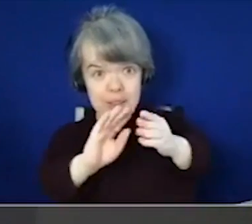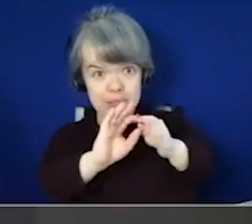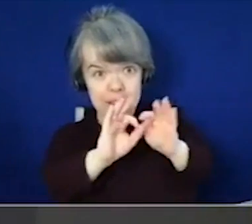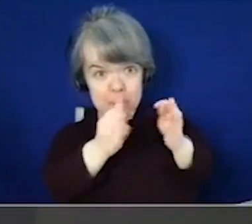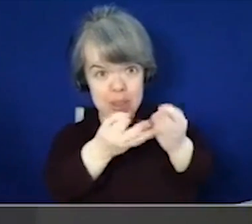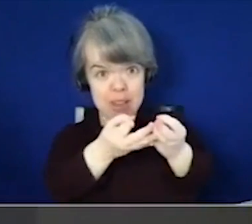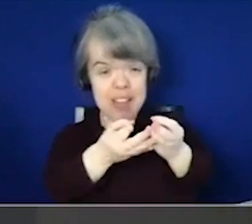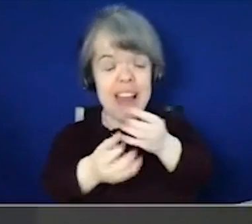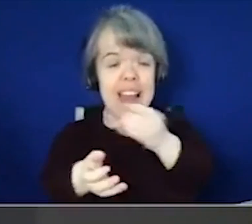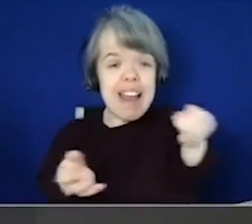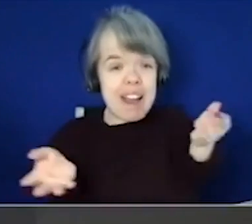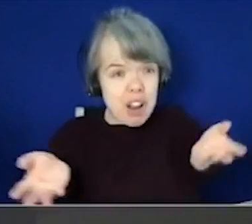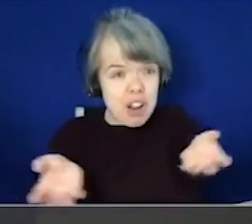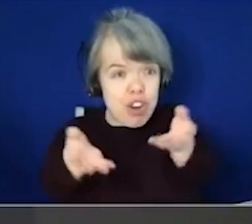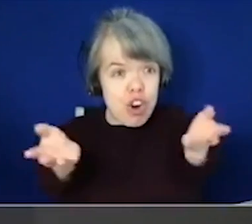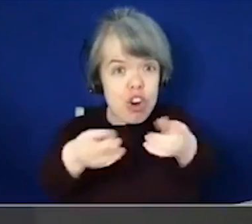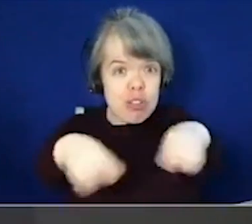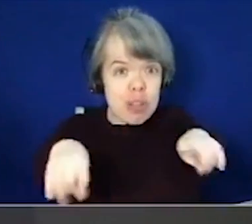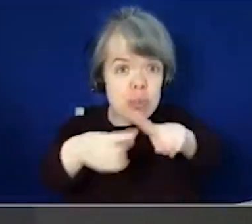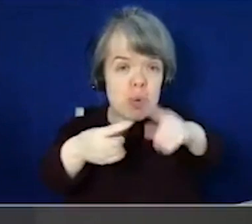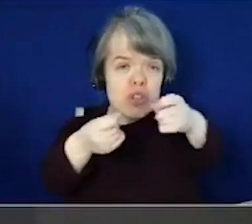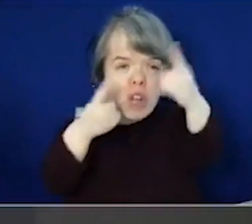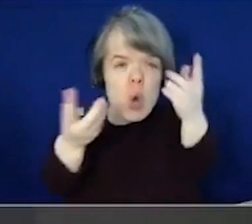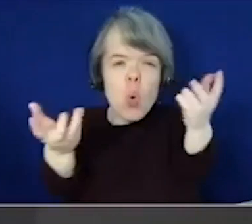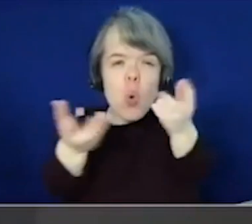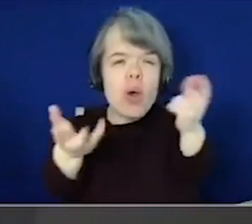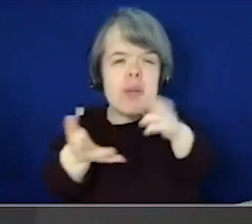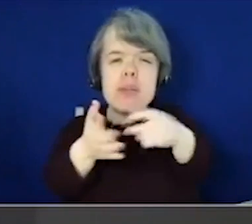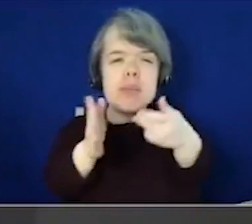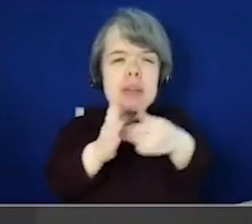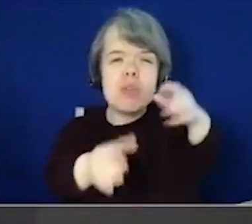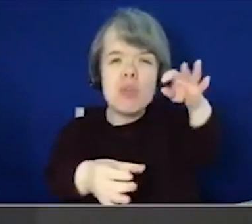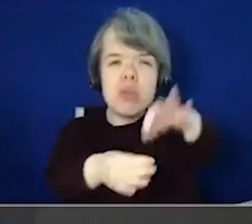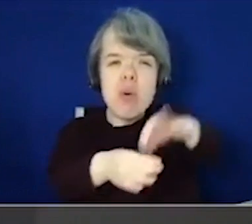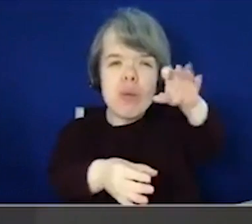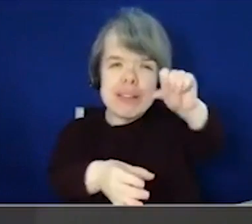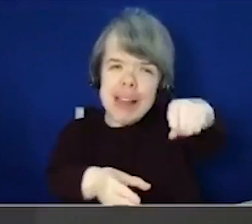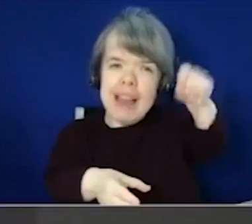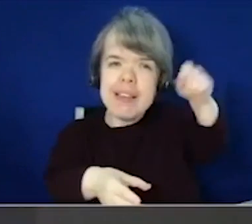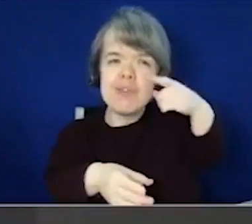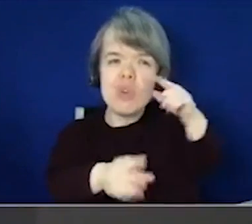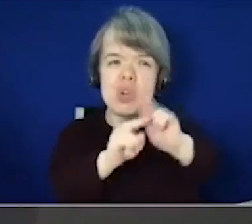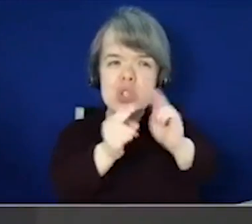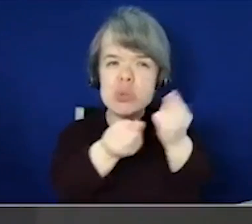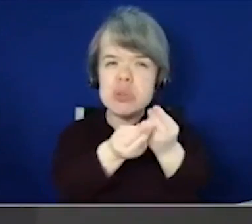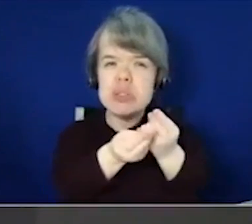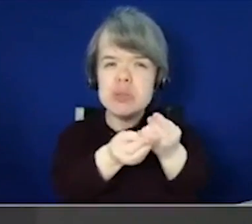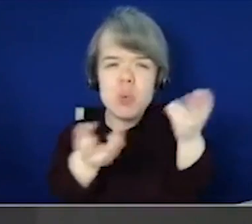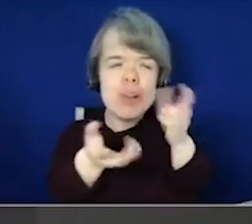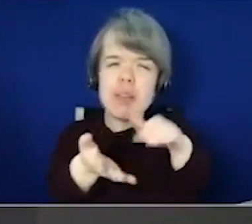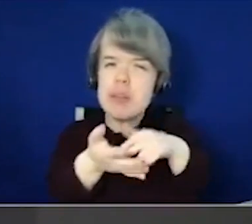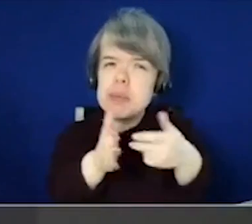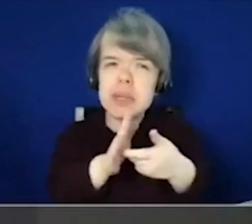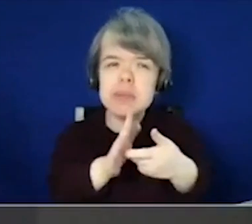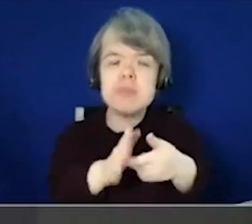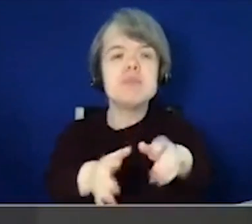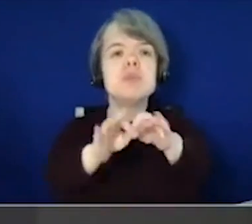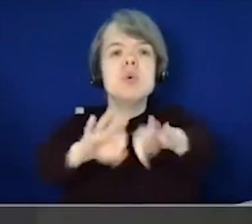mean to vote for a union. And so it's critically important that